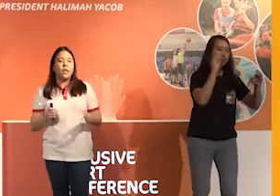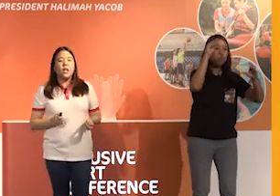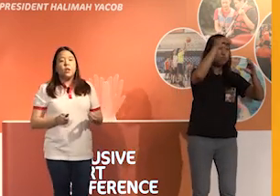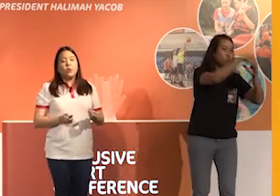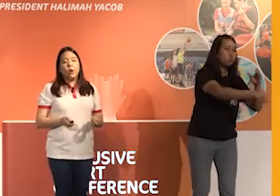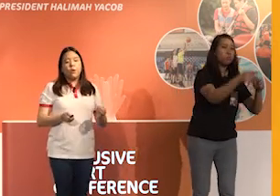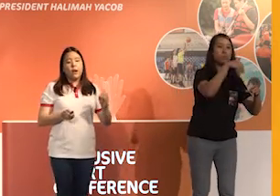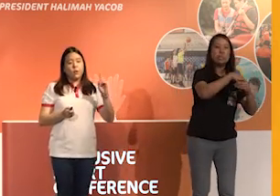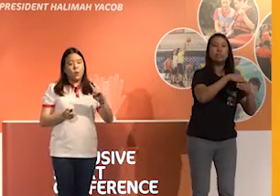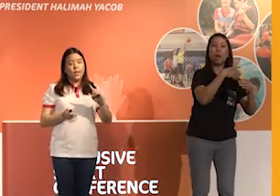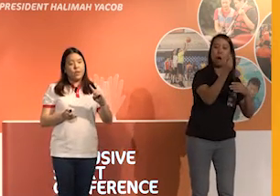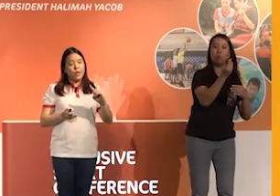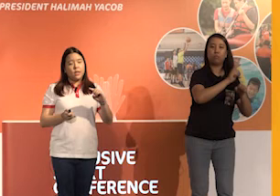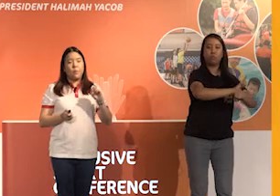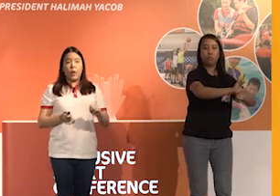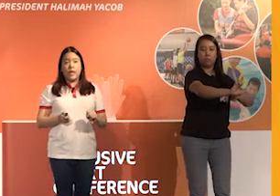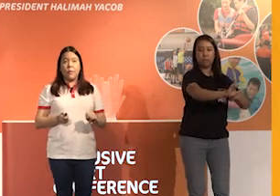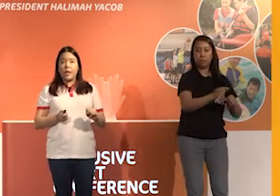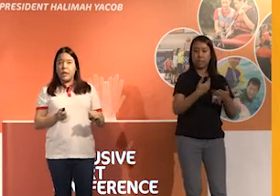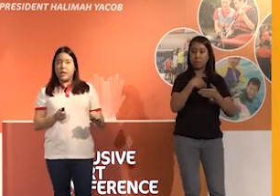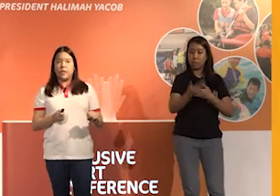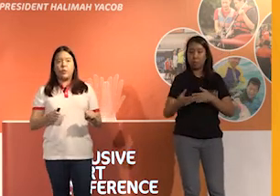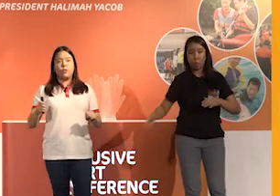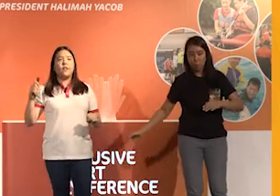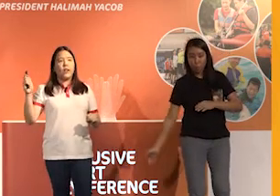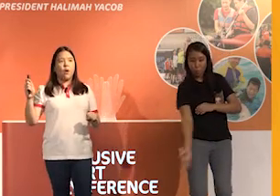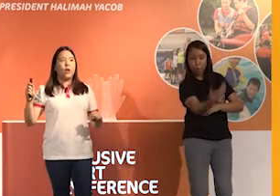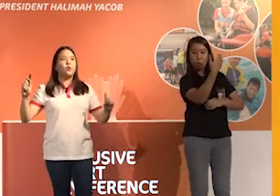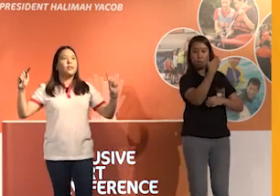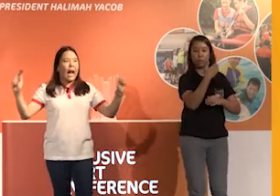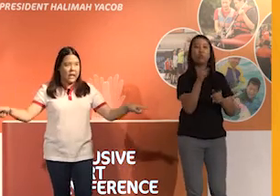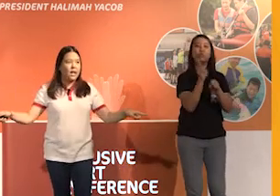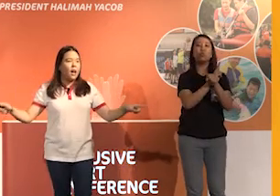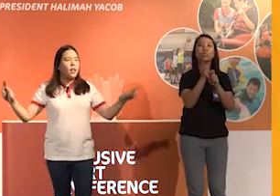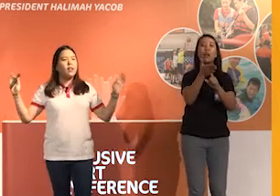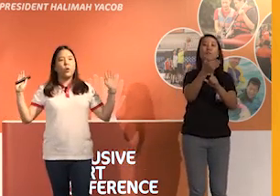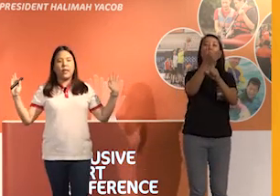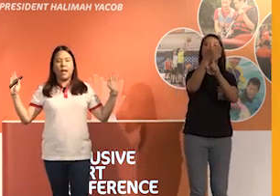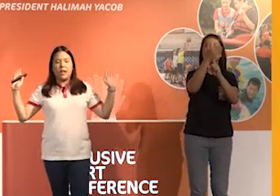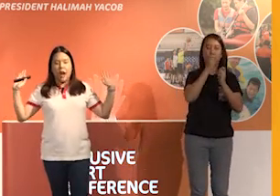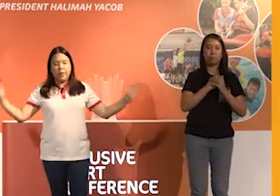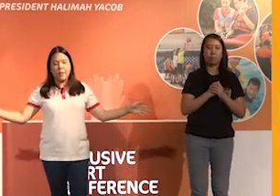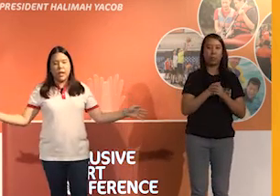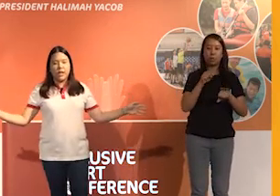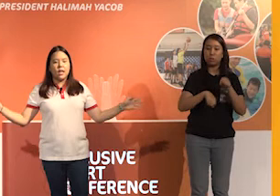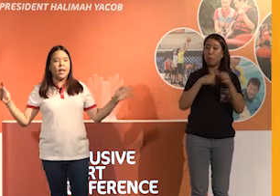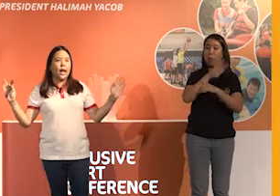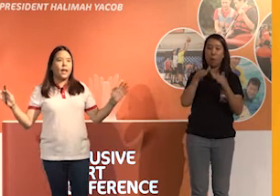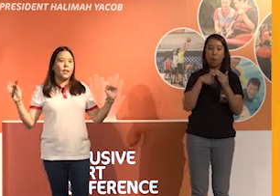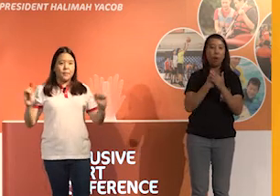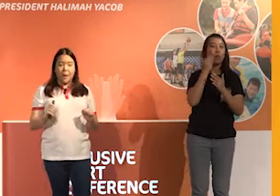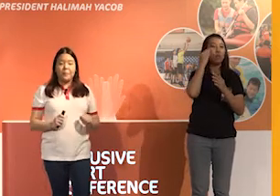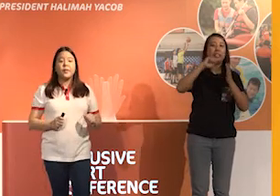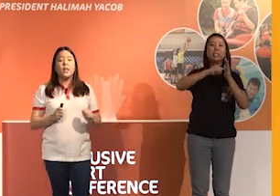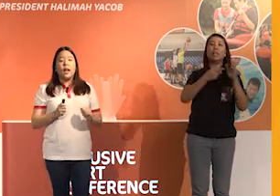out. So next one is bowling. Bowling is you use the flag when you touch, then so that everybody has touch